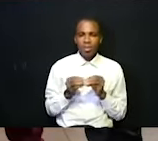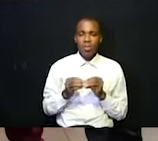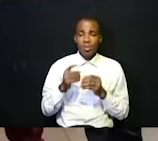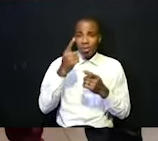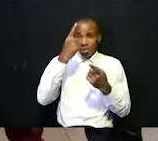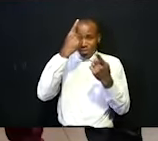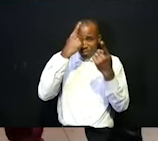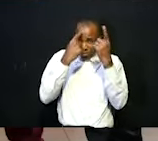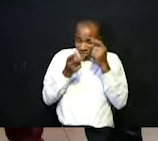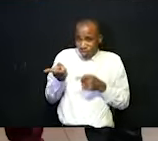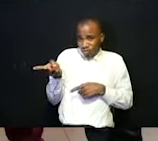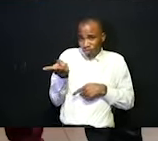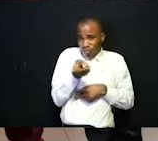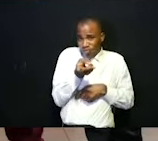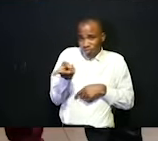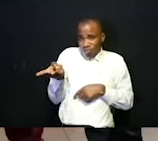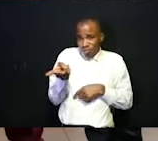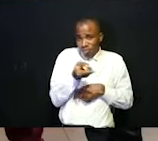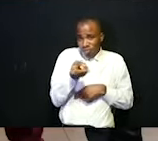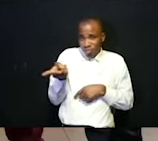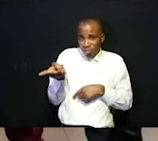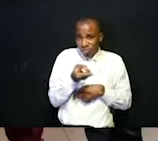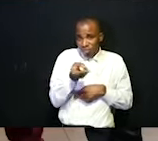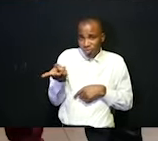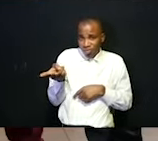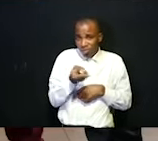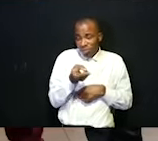union is strategic.